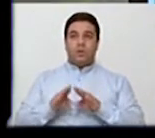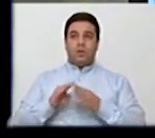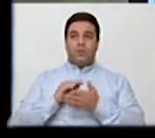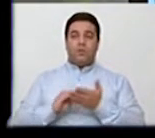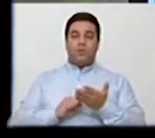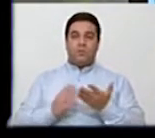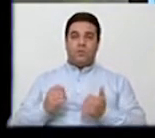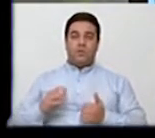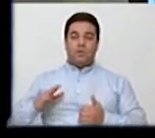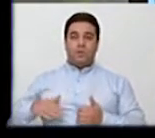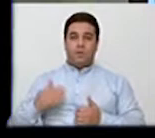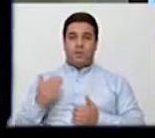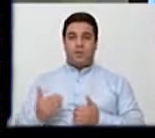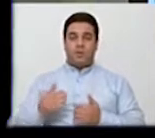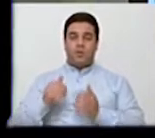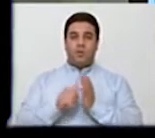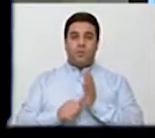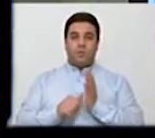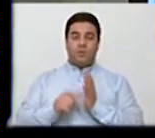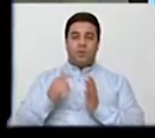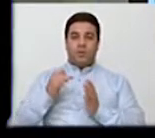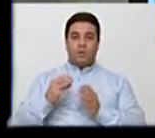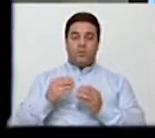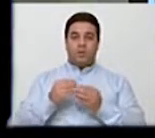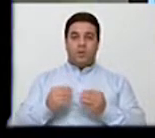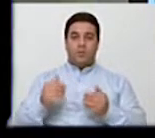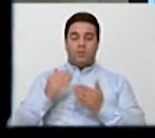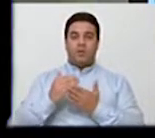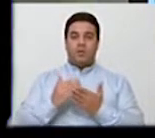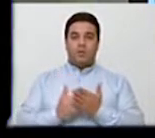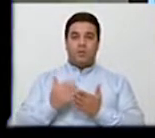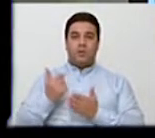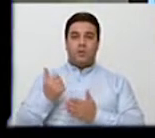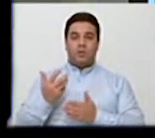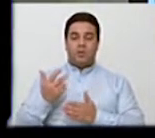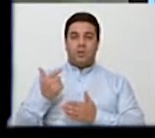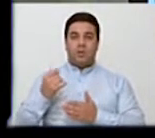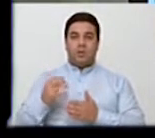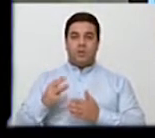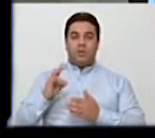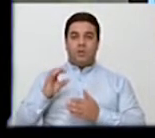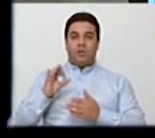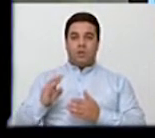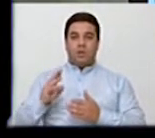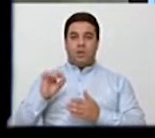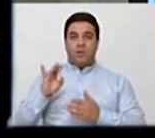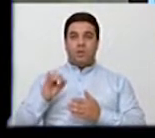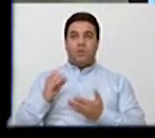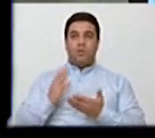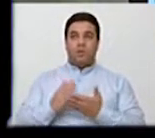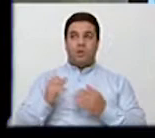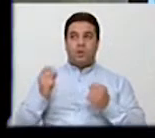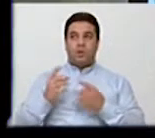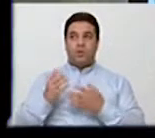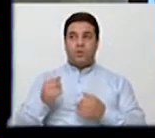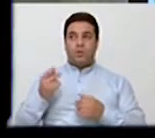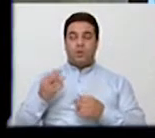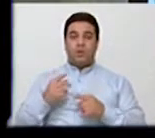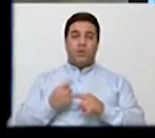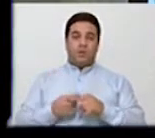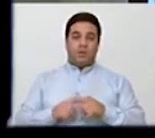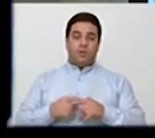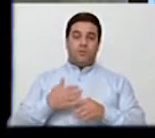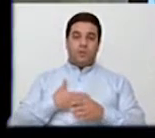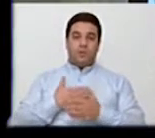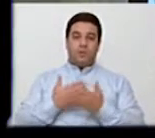yozib olganimizdan keyin 60 gram eritma tarkibida necha gram nitrit kislota borligini aniqlab olamiz. Buning uchun esa